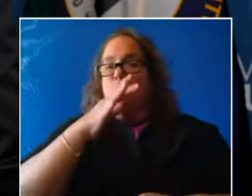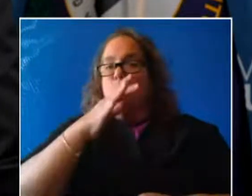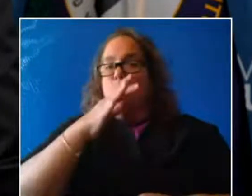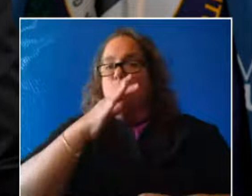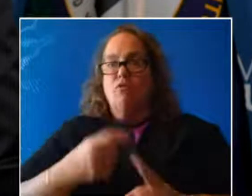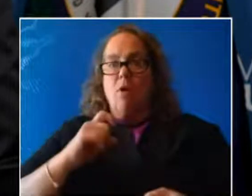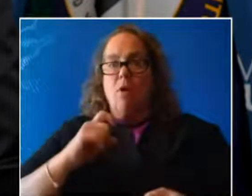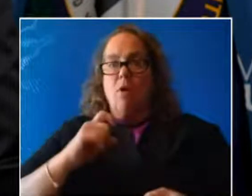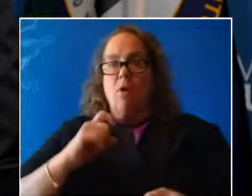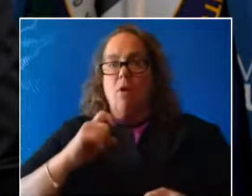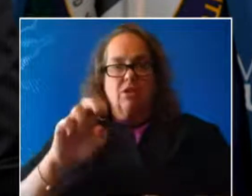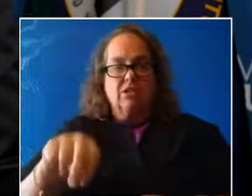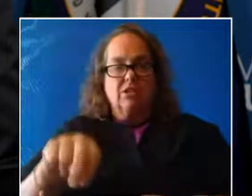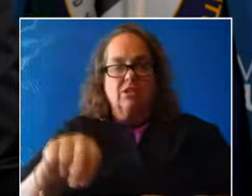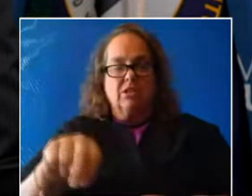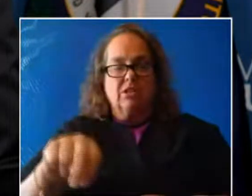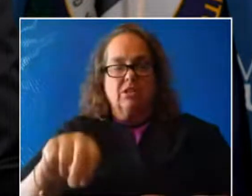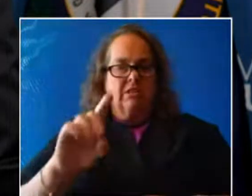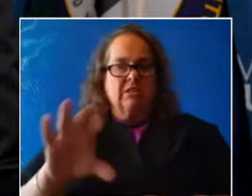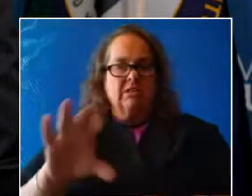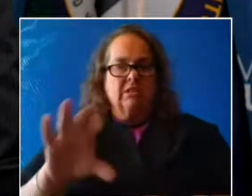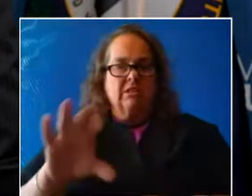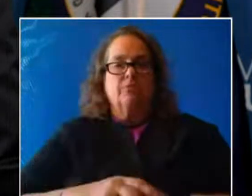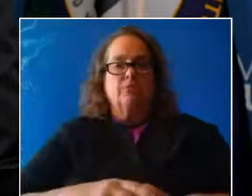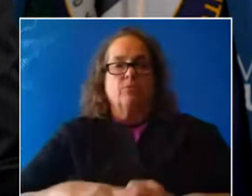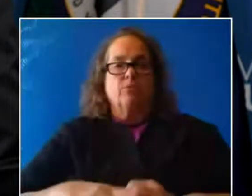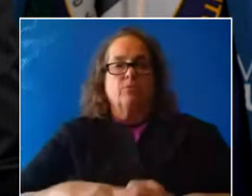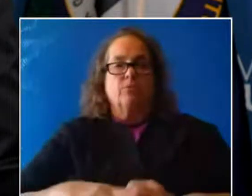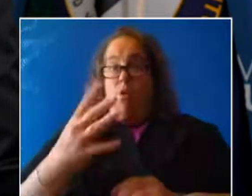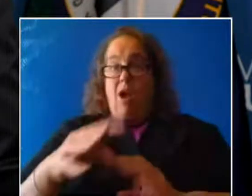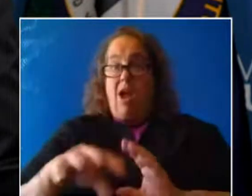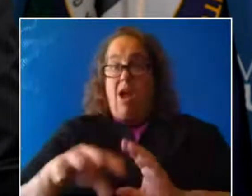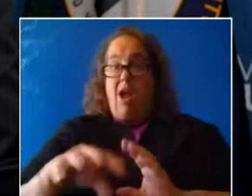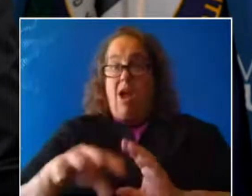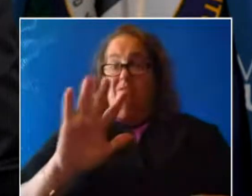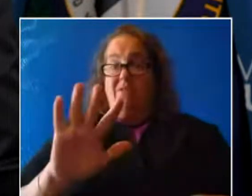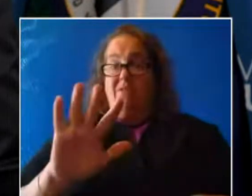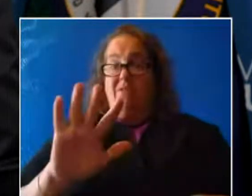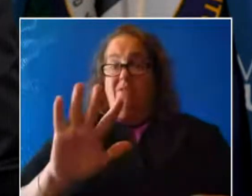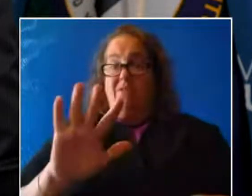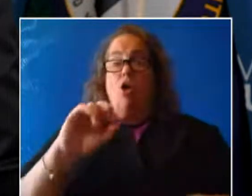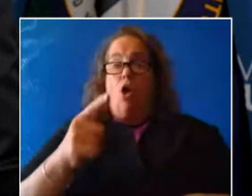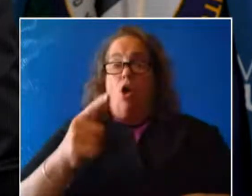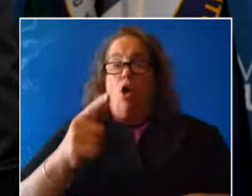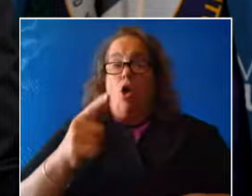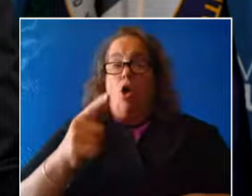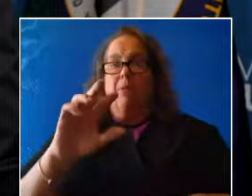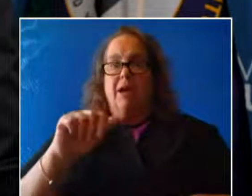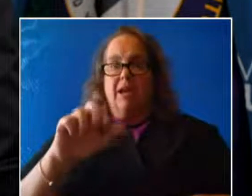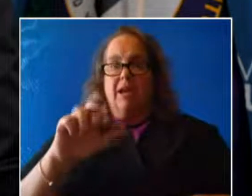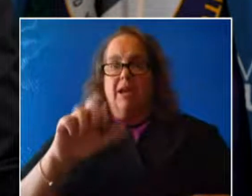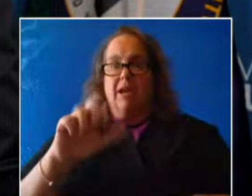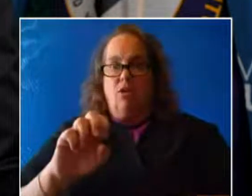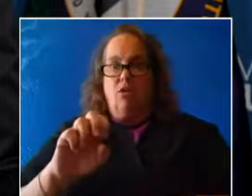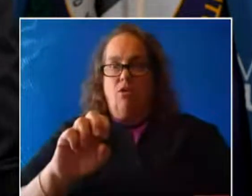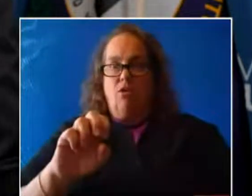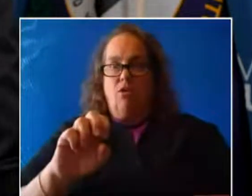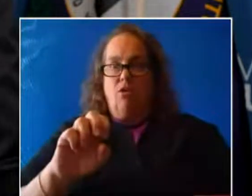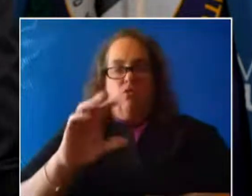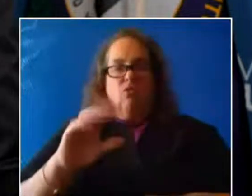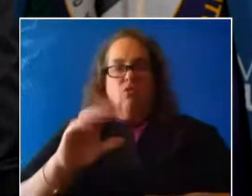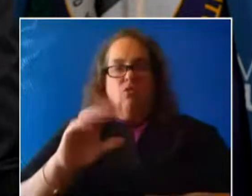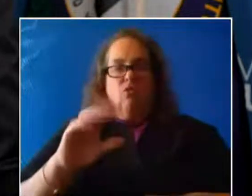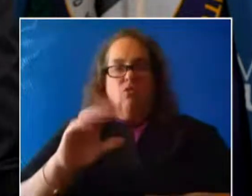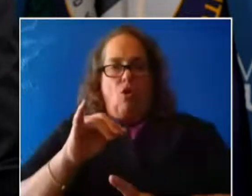5 were in long-term care. And again, were before we were able to start the vaccinations. Remember, we